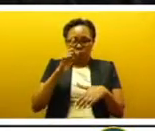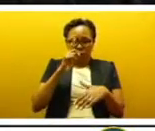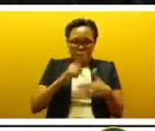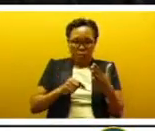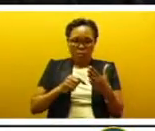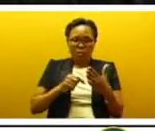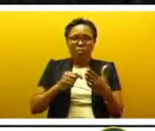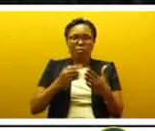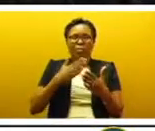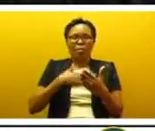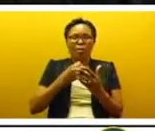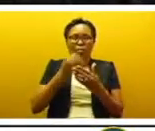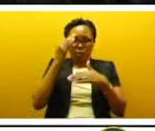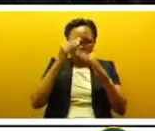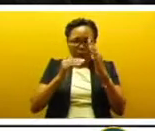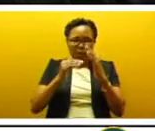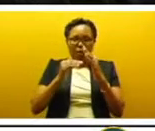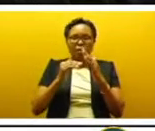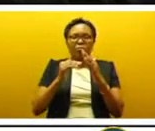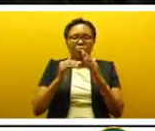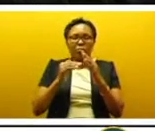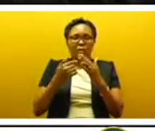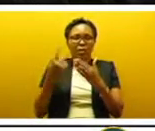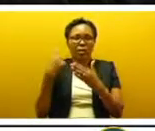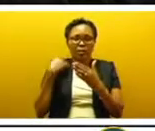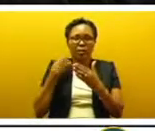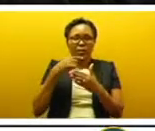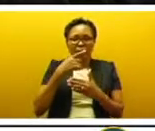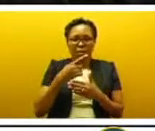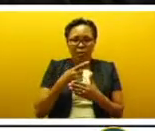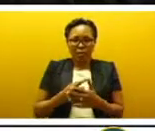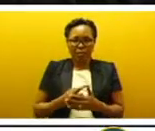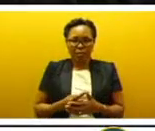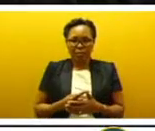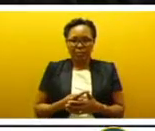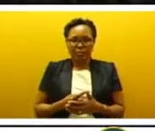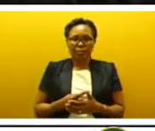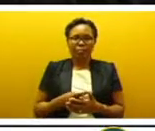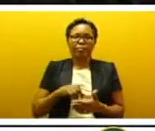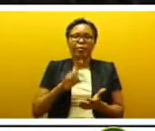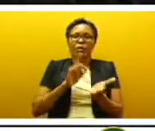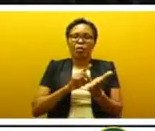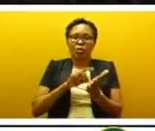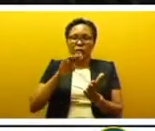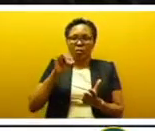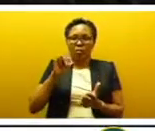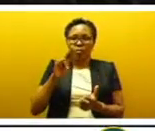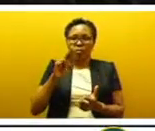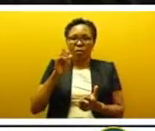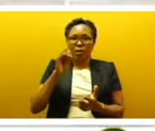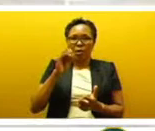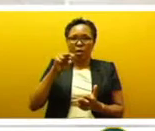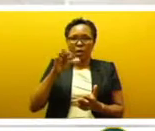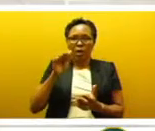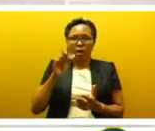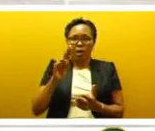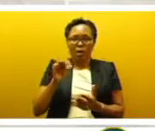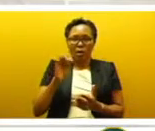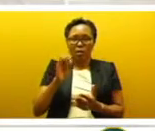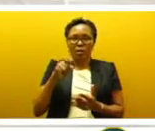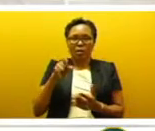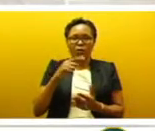procedure, Dr. Gethu Muigai, said. Dr. Muigai, looking straight to the face of this court, said 2